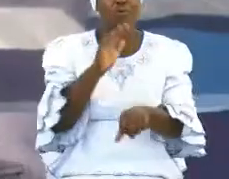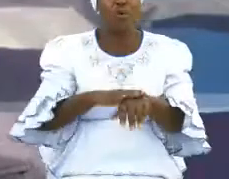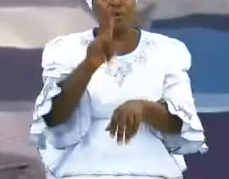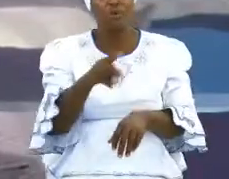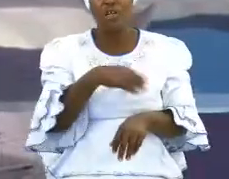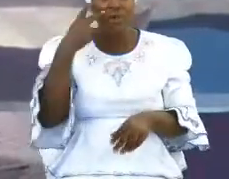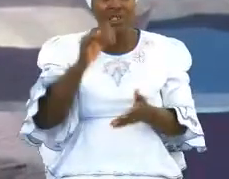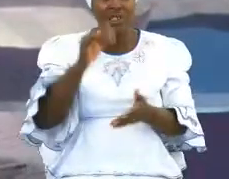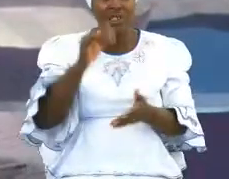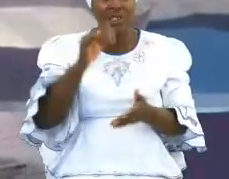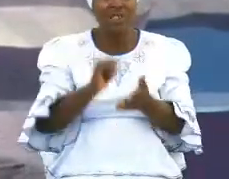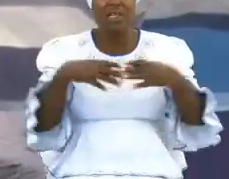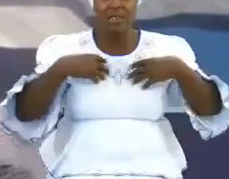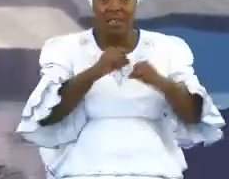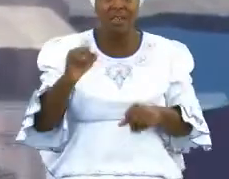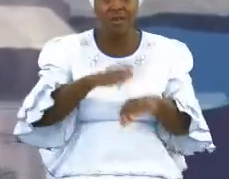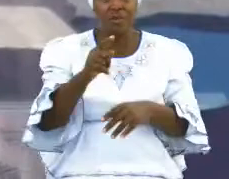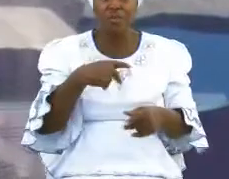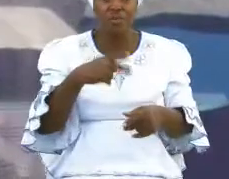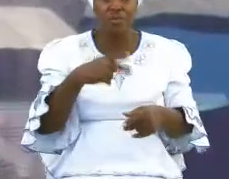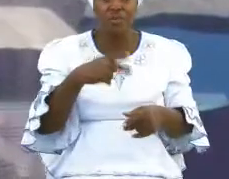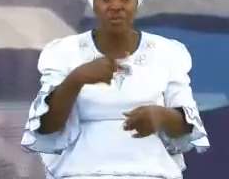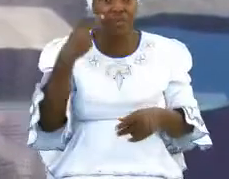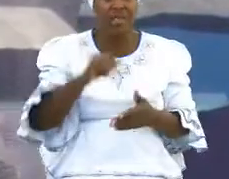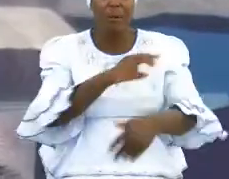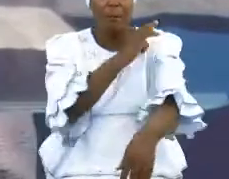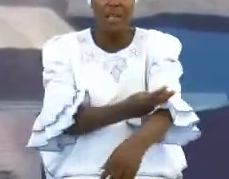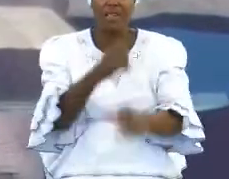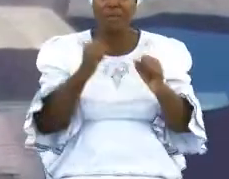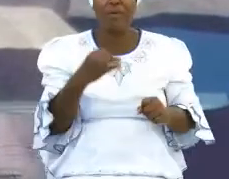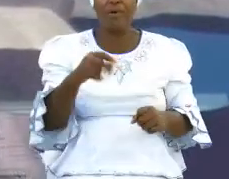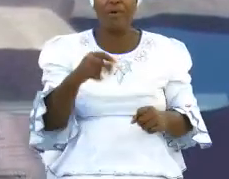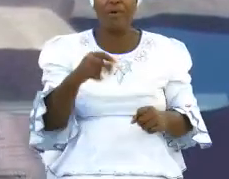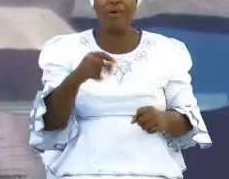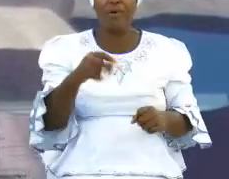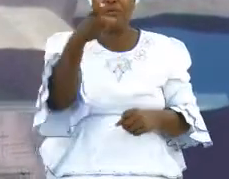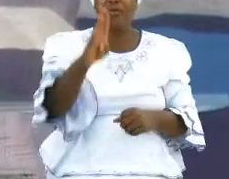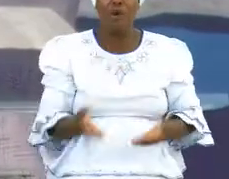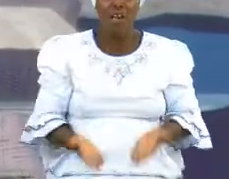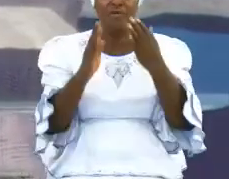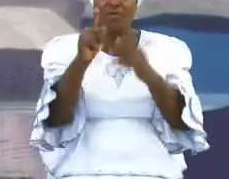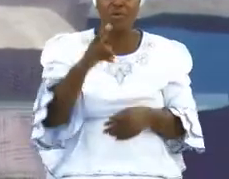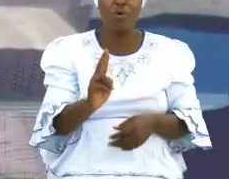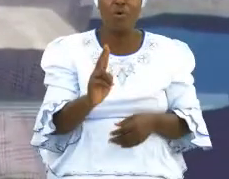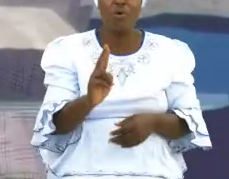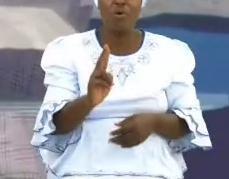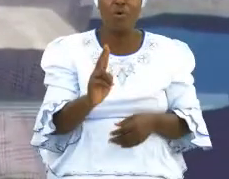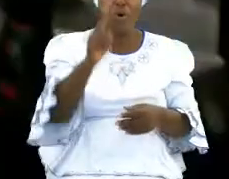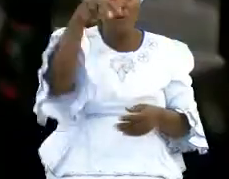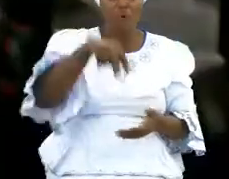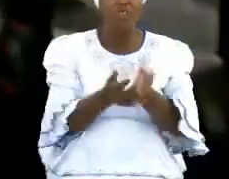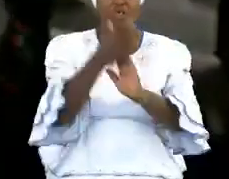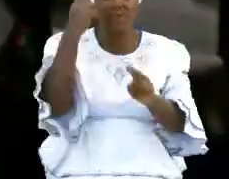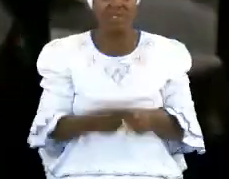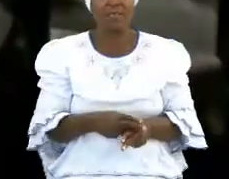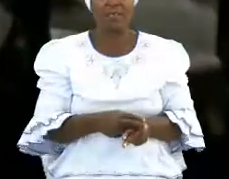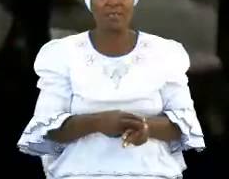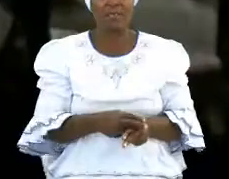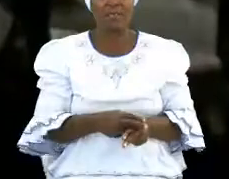healing. They'll see the mighty power of God lifting you up in Jesus'